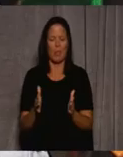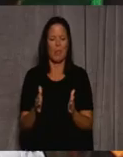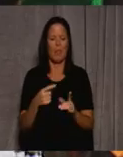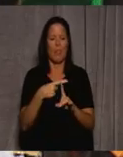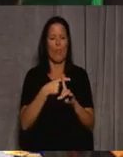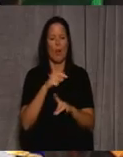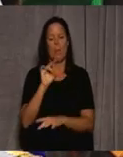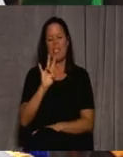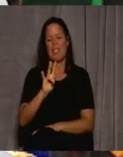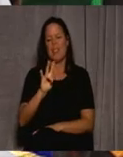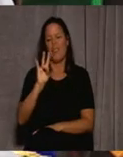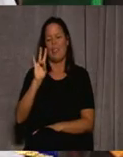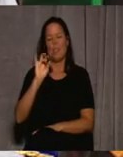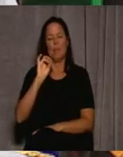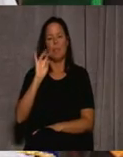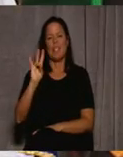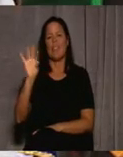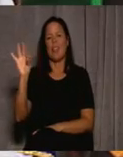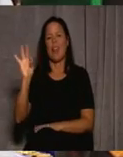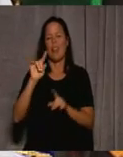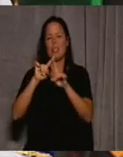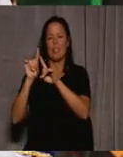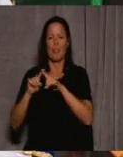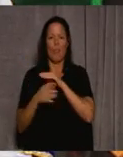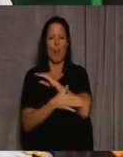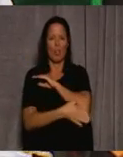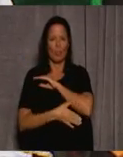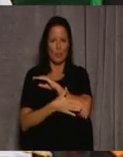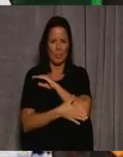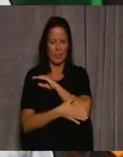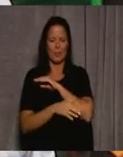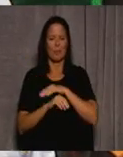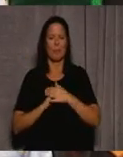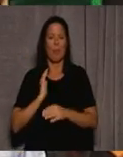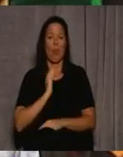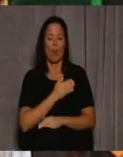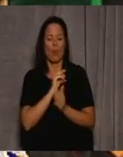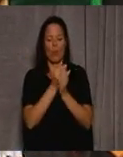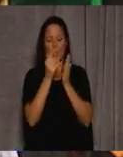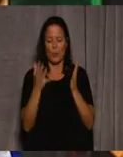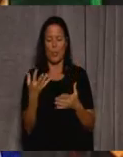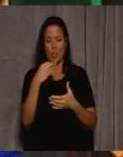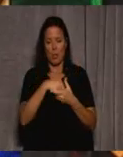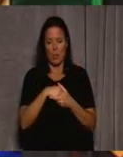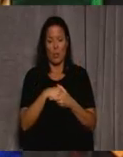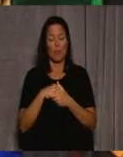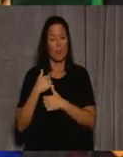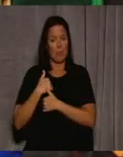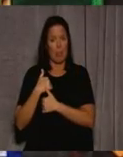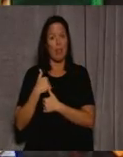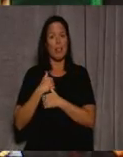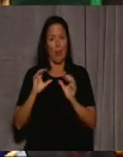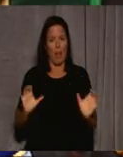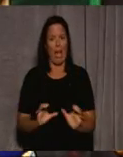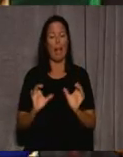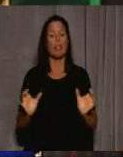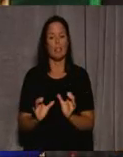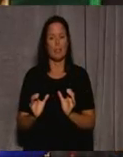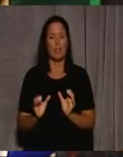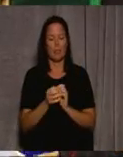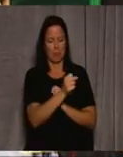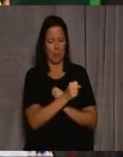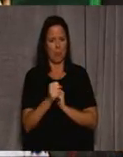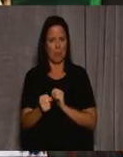from 79 different countries. Our graduates also include active military deployed here and